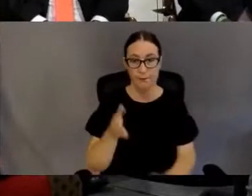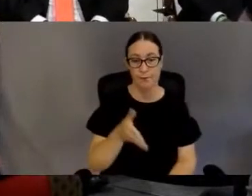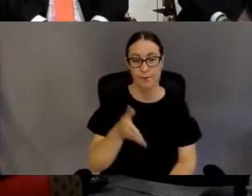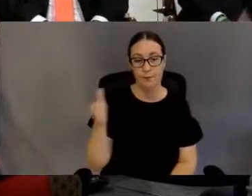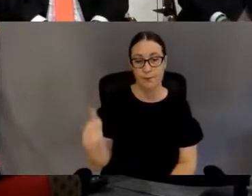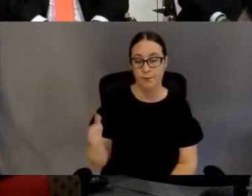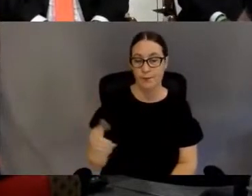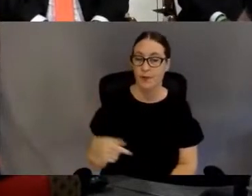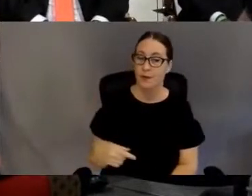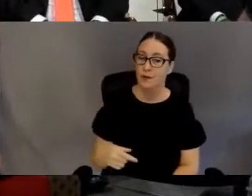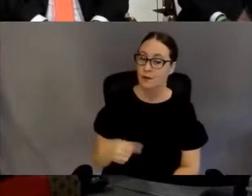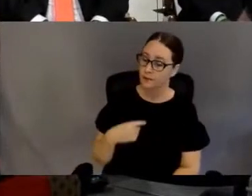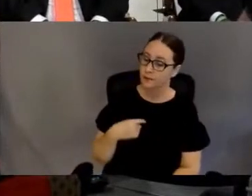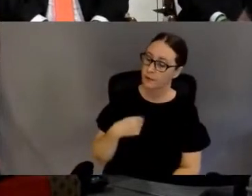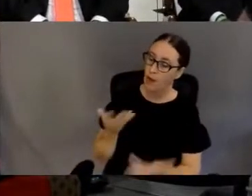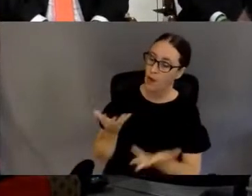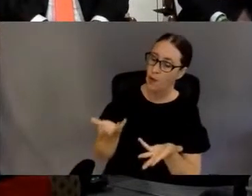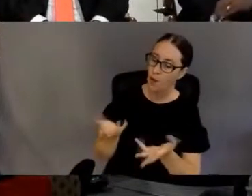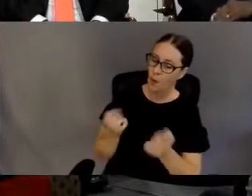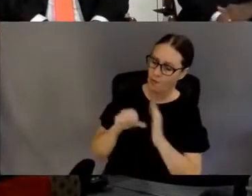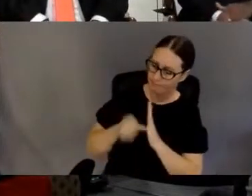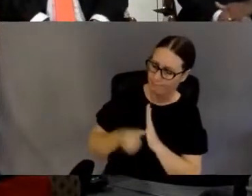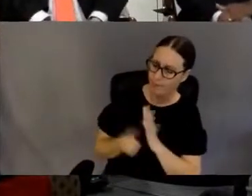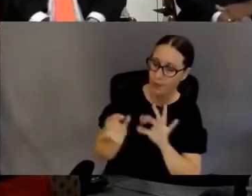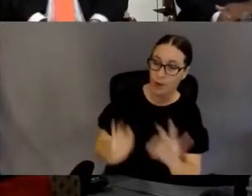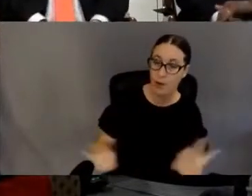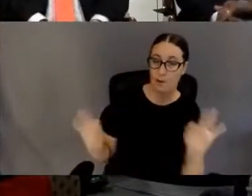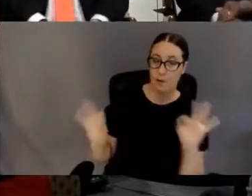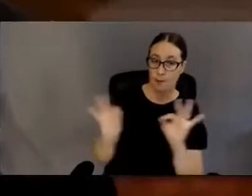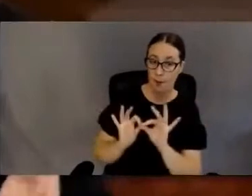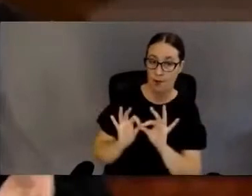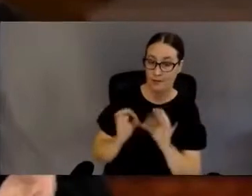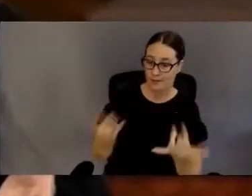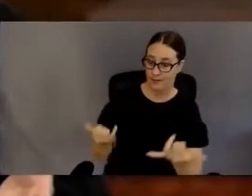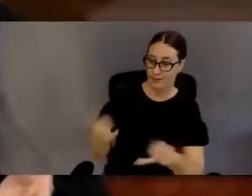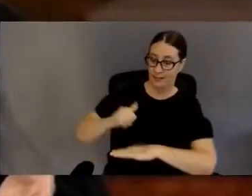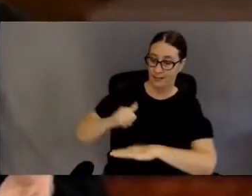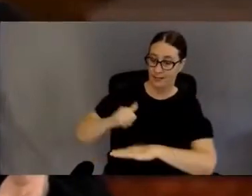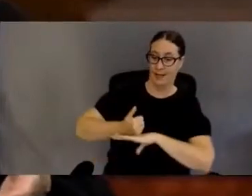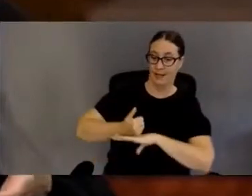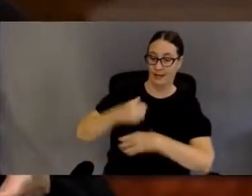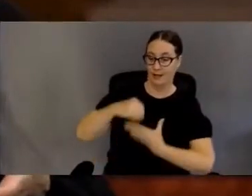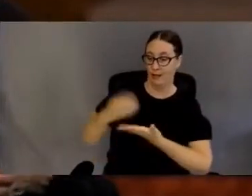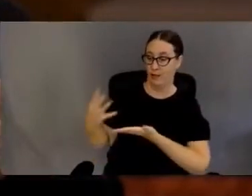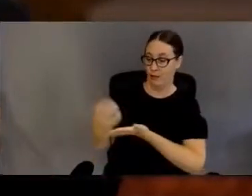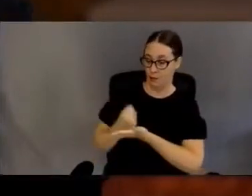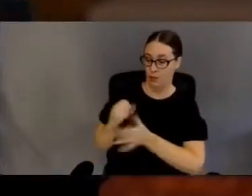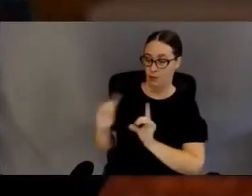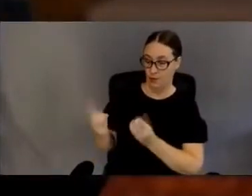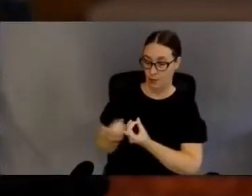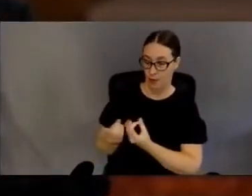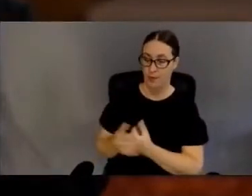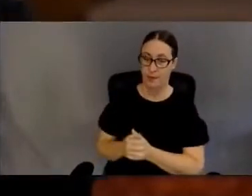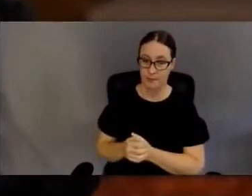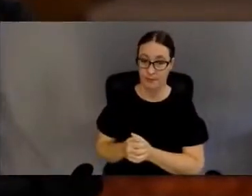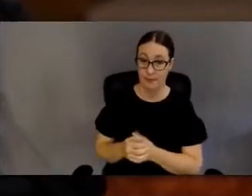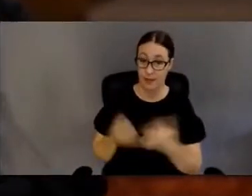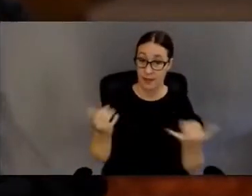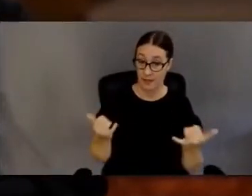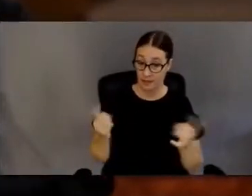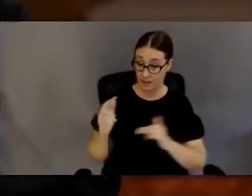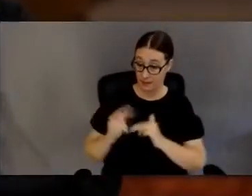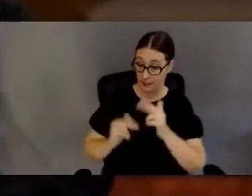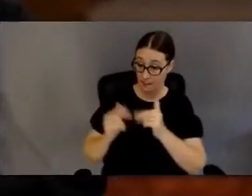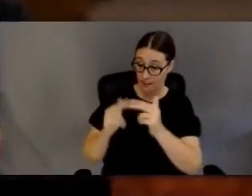I just wanted to note the importance of the setting we're in right now in the Treasury Department. This is a building where we